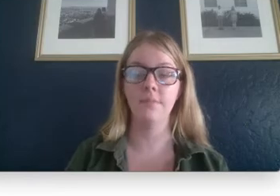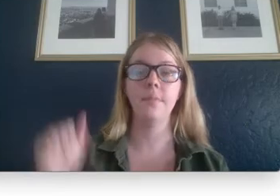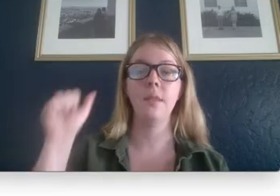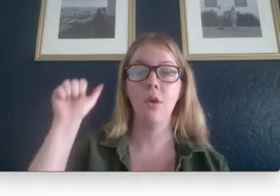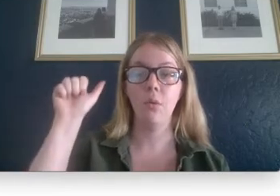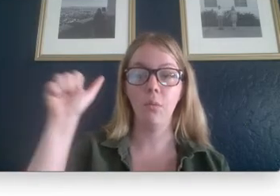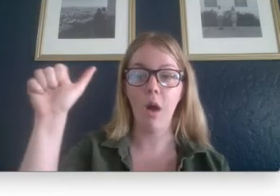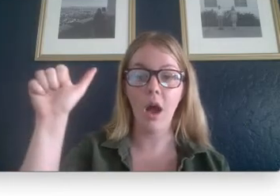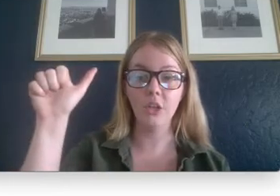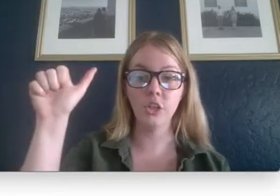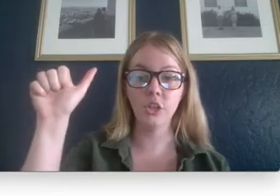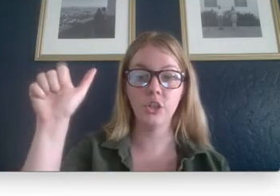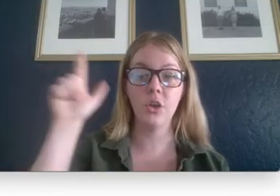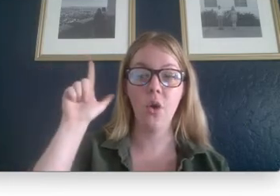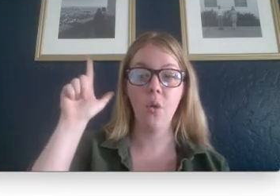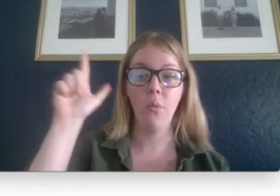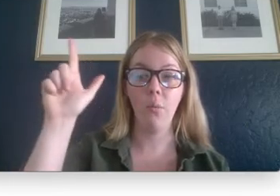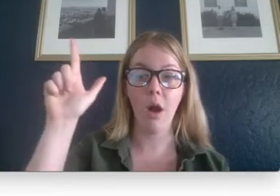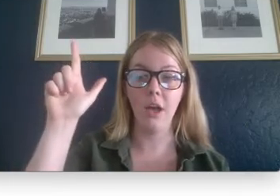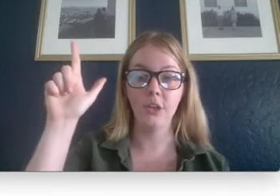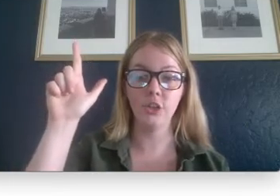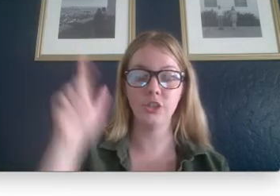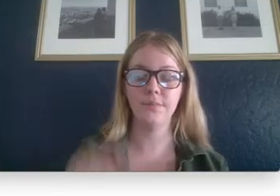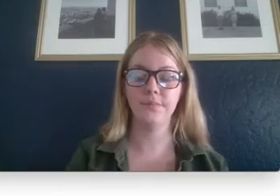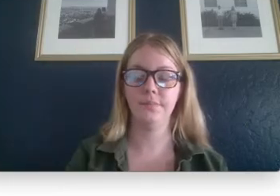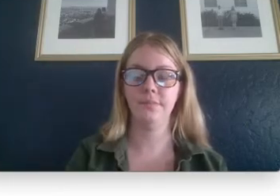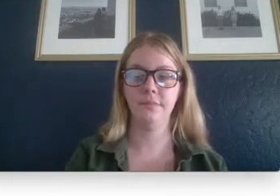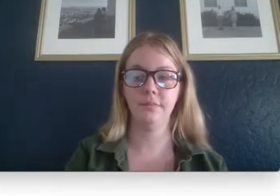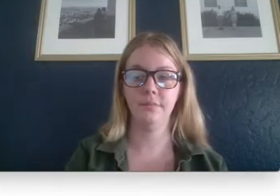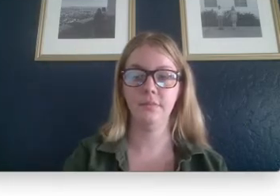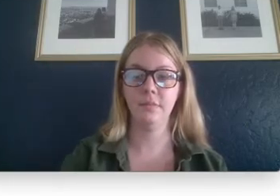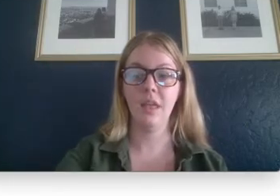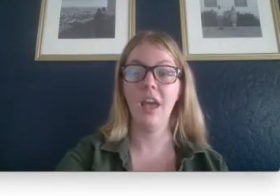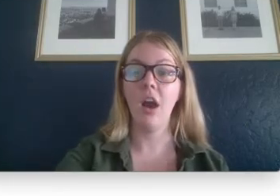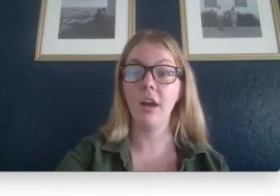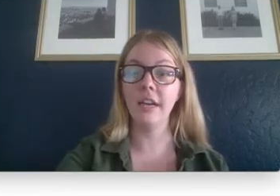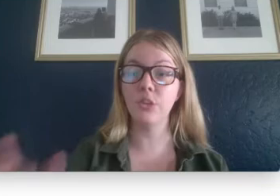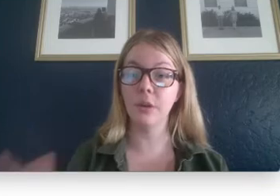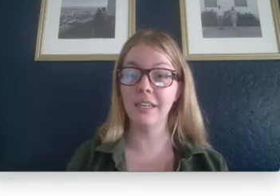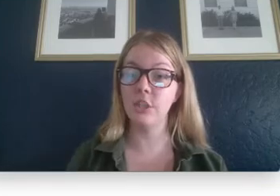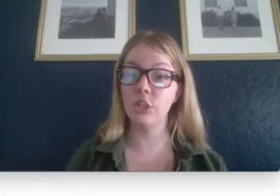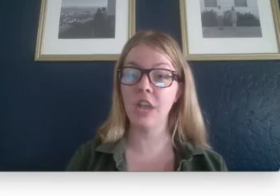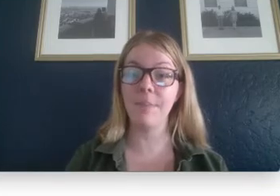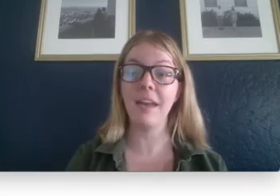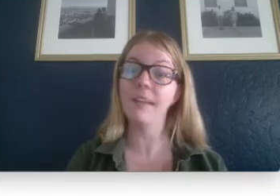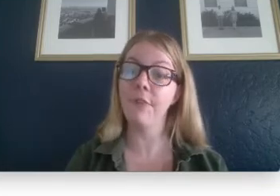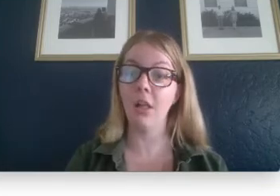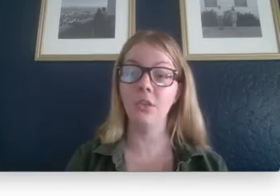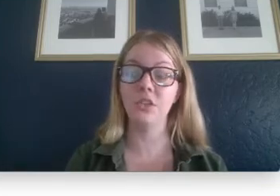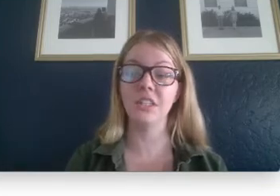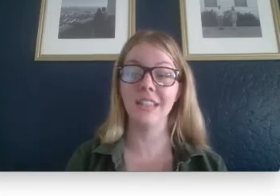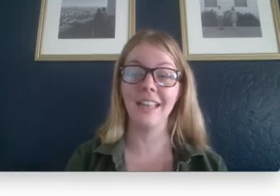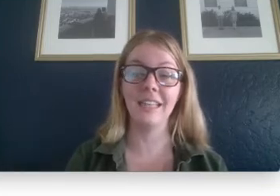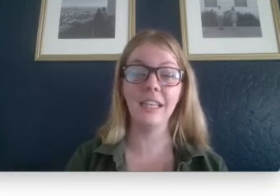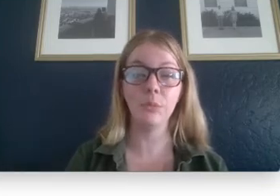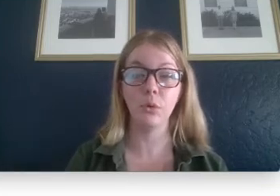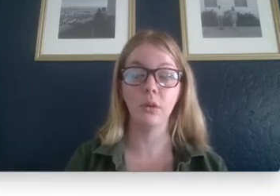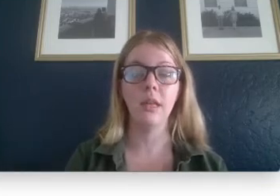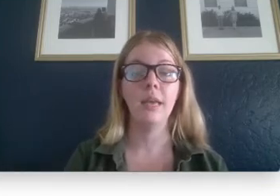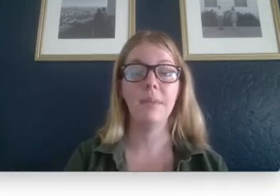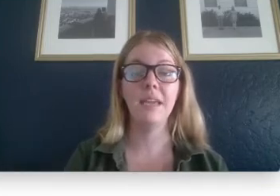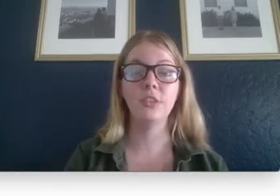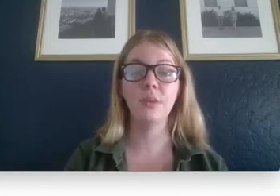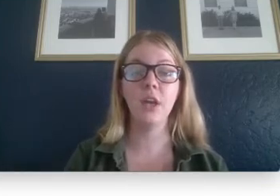car. Wash, wash. Our next word is shape, and it follows our silent E